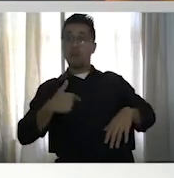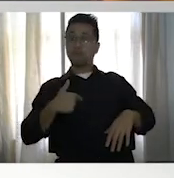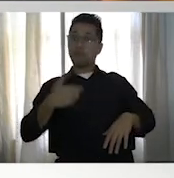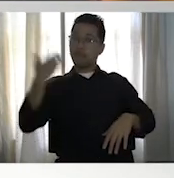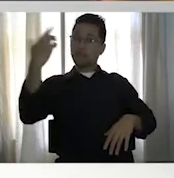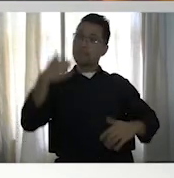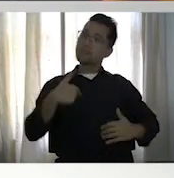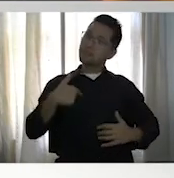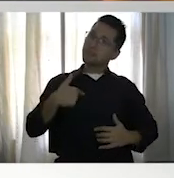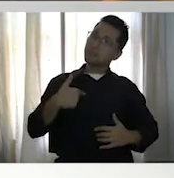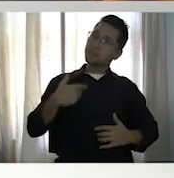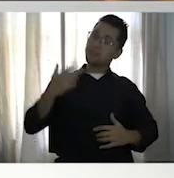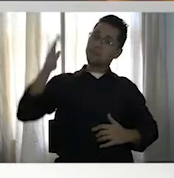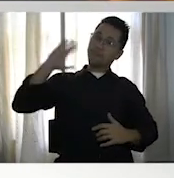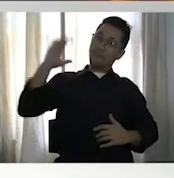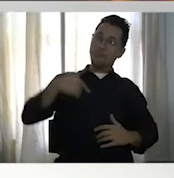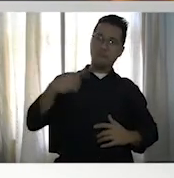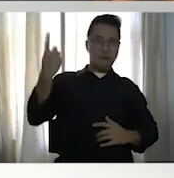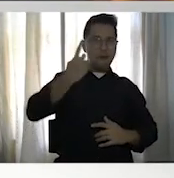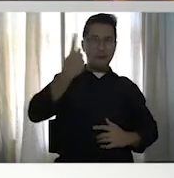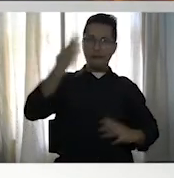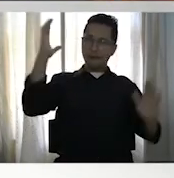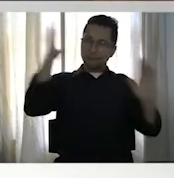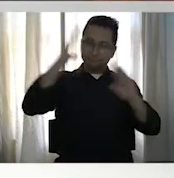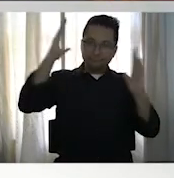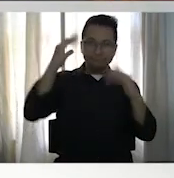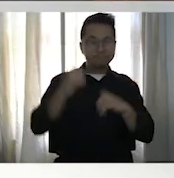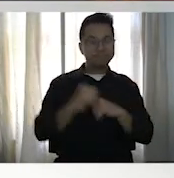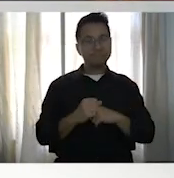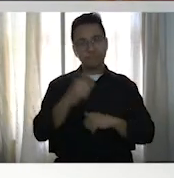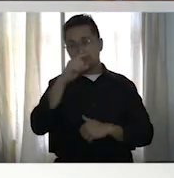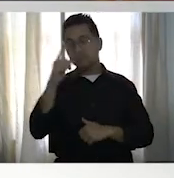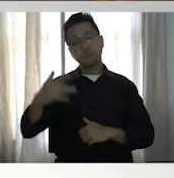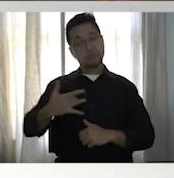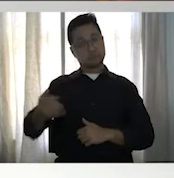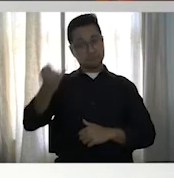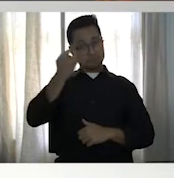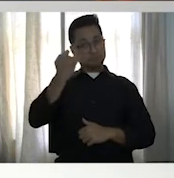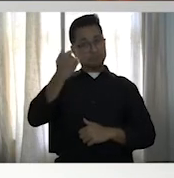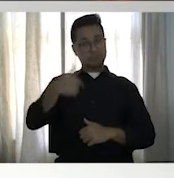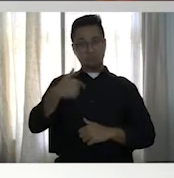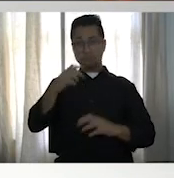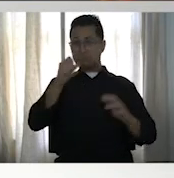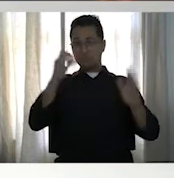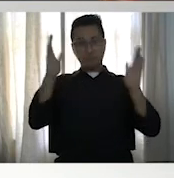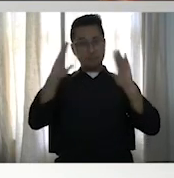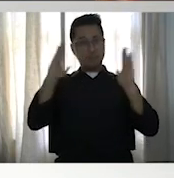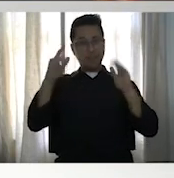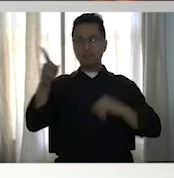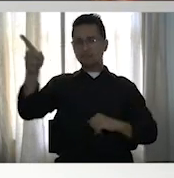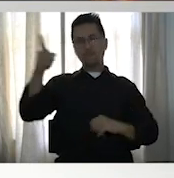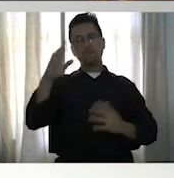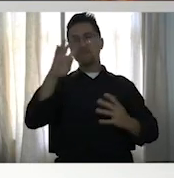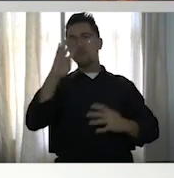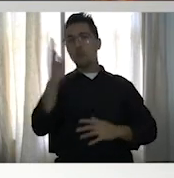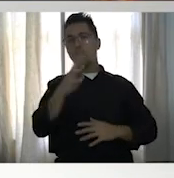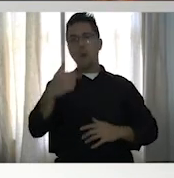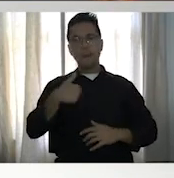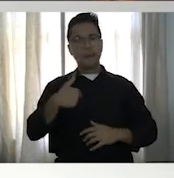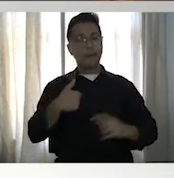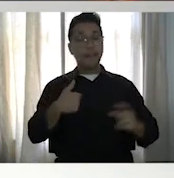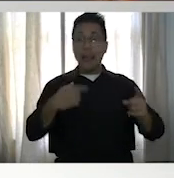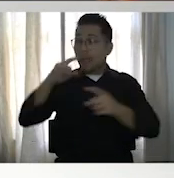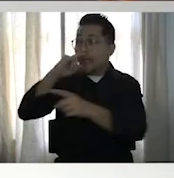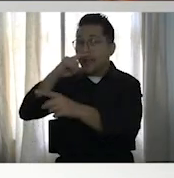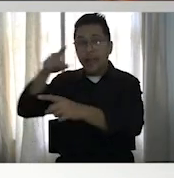because I'm always in trouble. And usually when I'm not paying attention, she ignores me. right? And the kids were